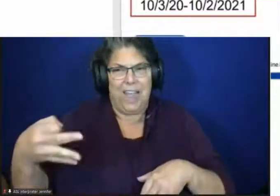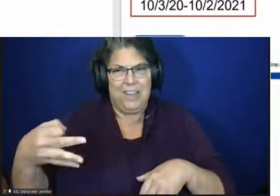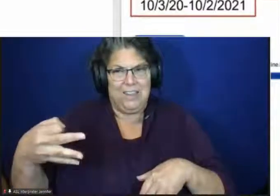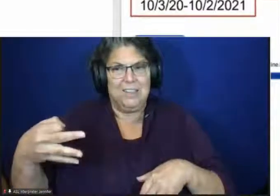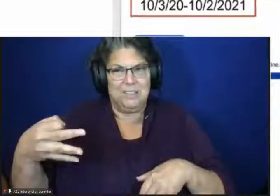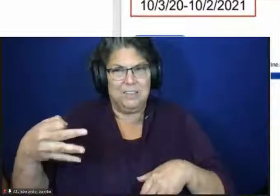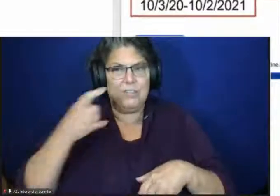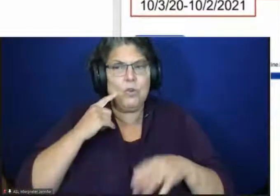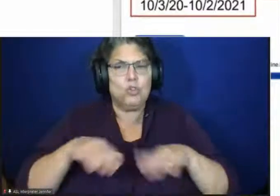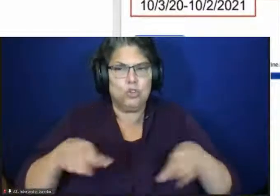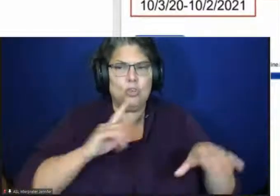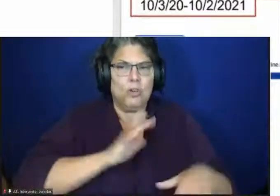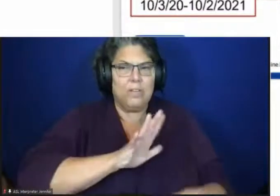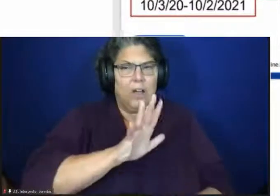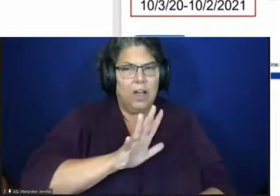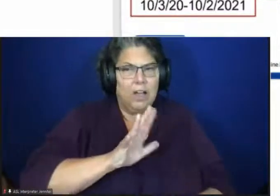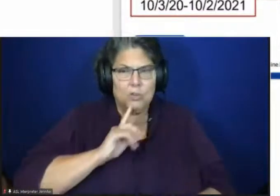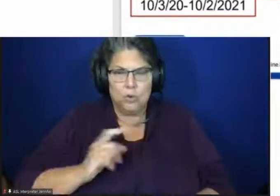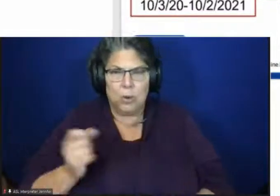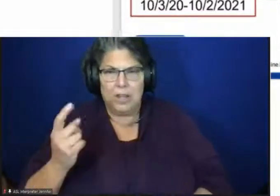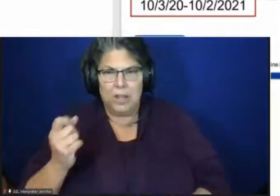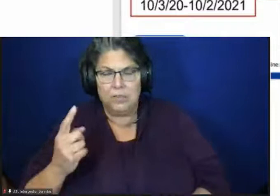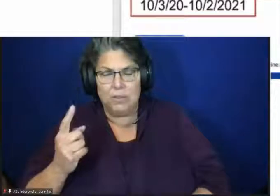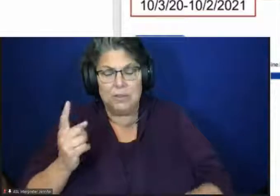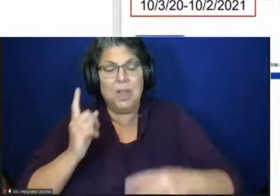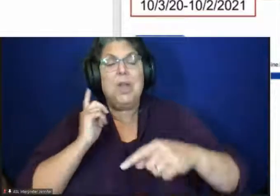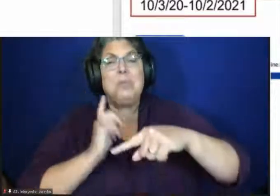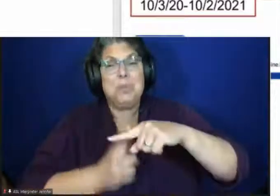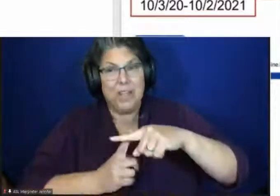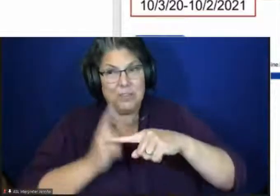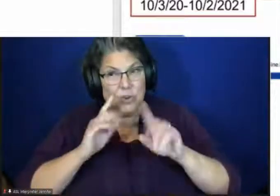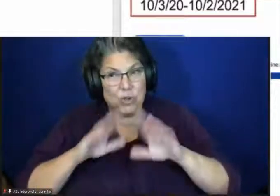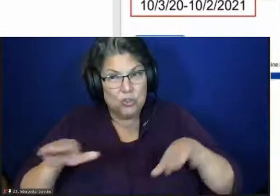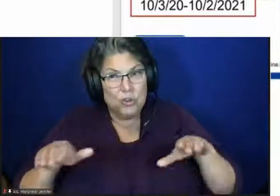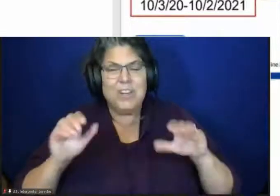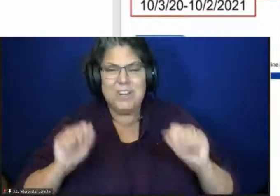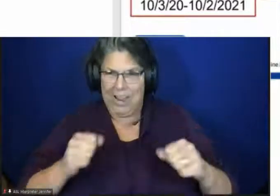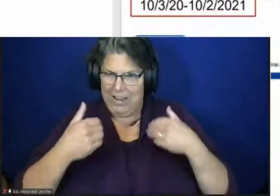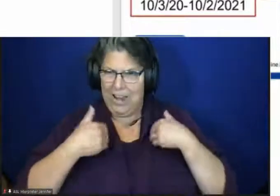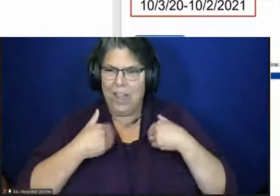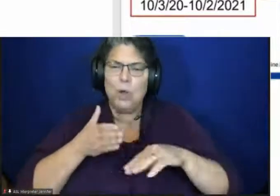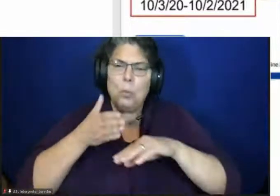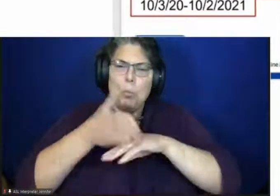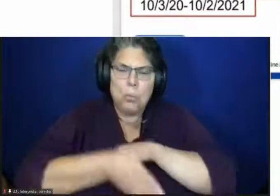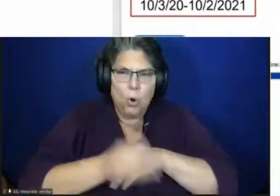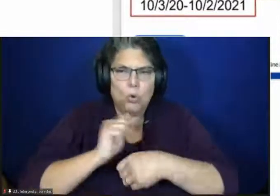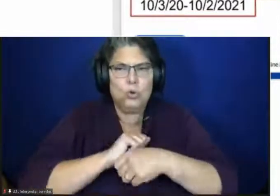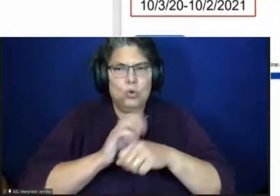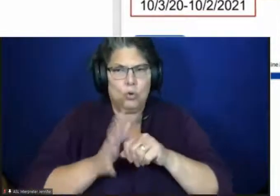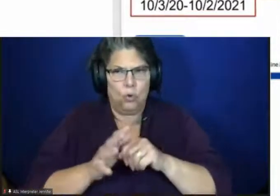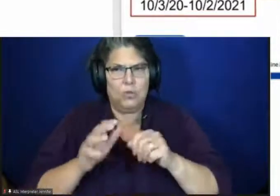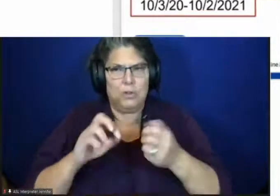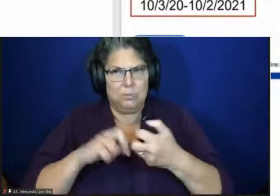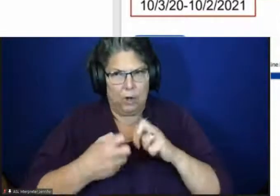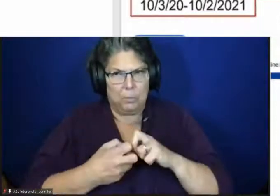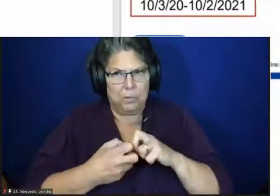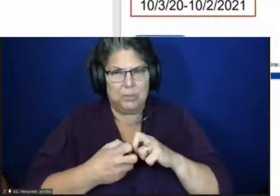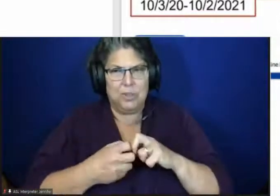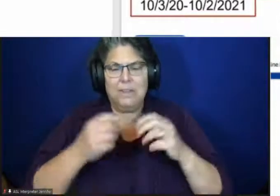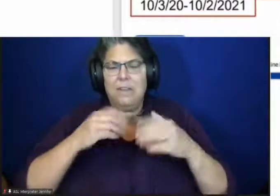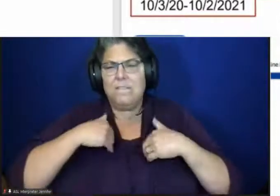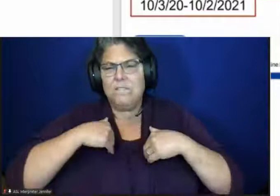old. Also, there are post-COVID symptoms, which include problems with fatigue,